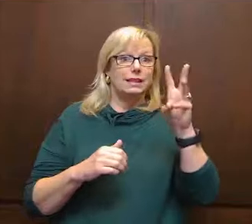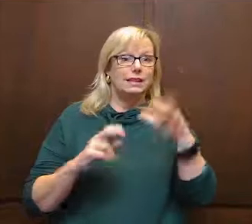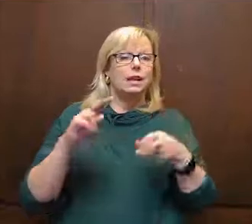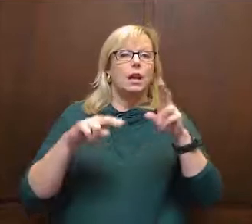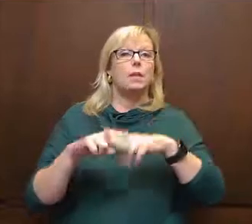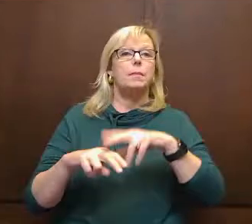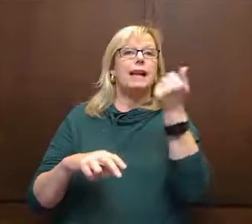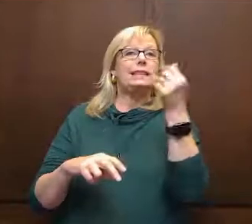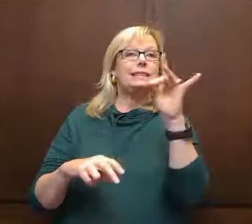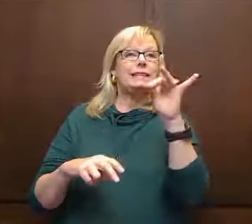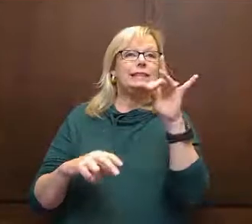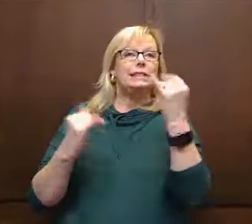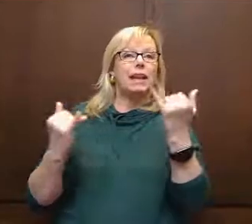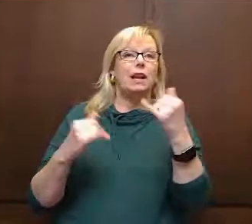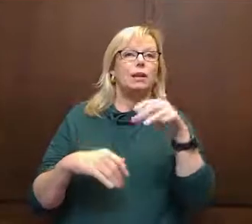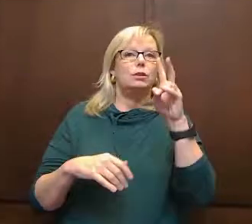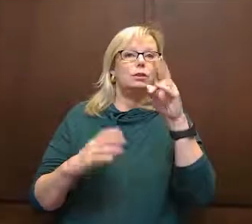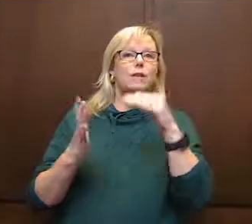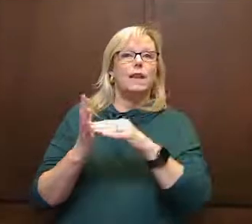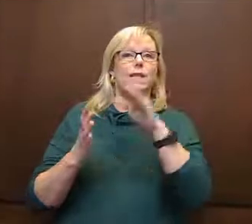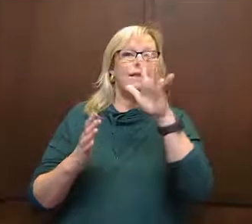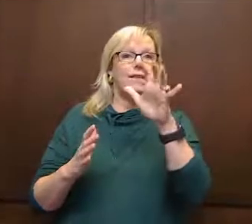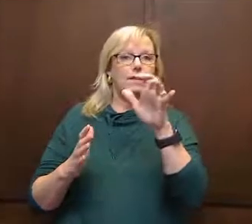62226 up 18 to